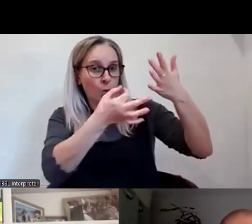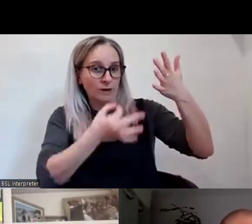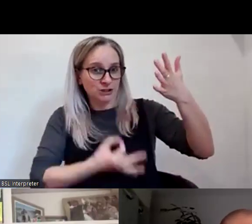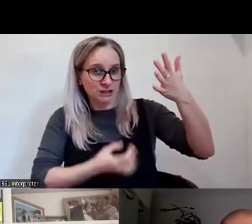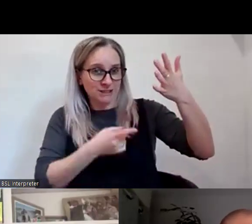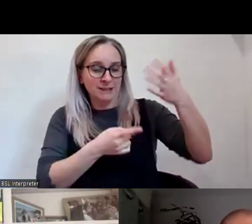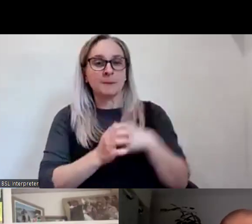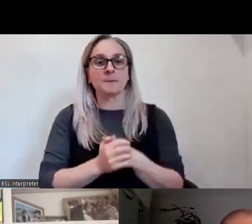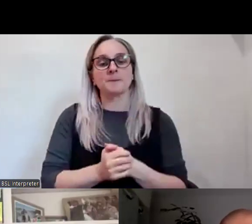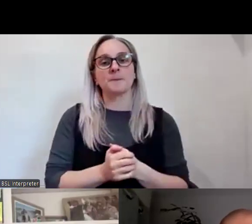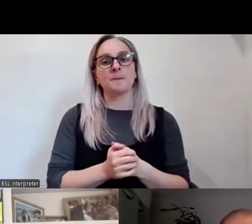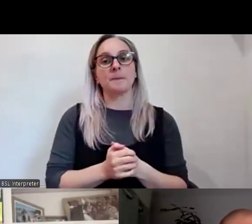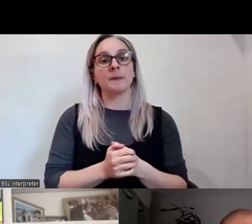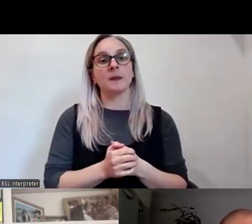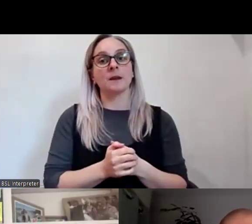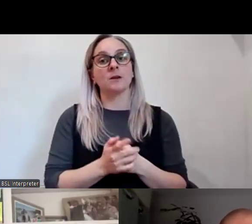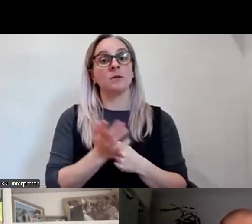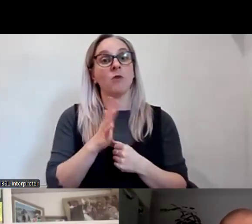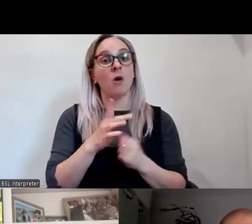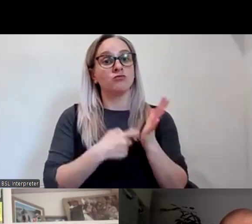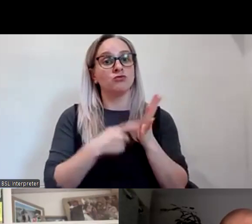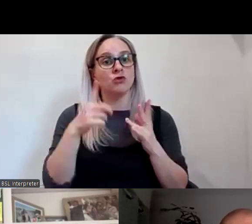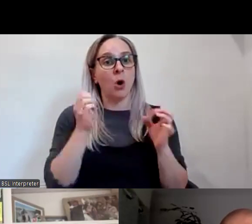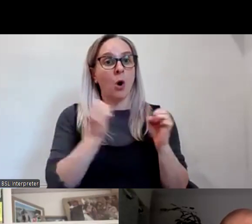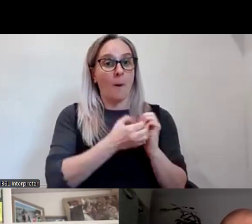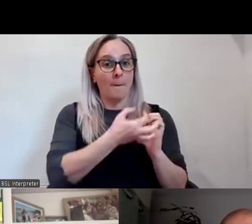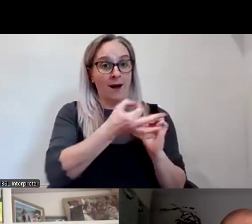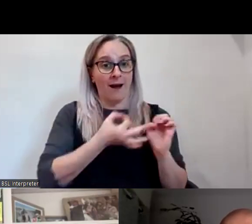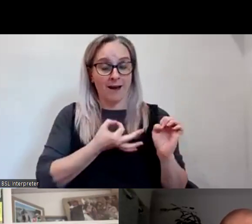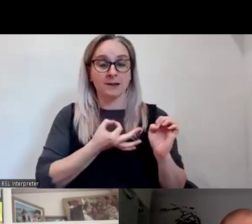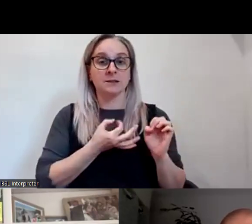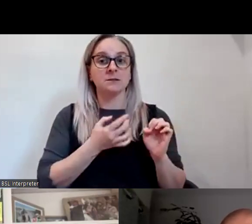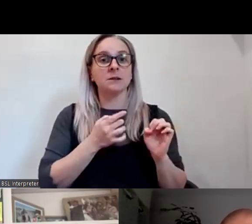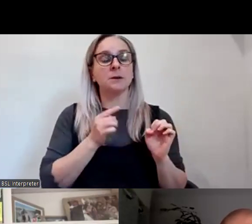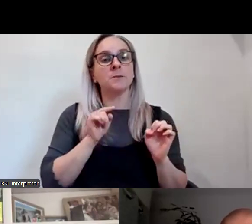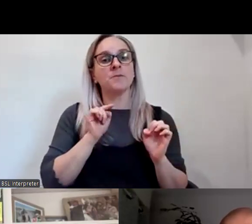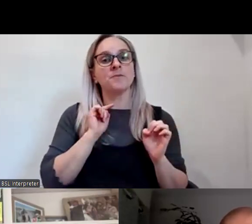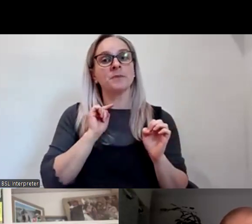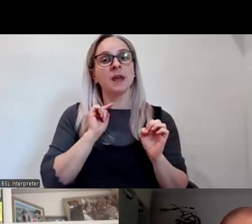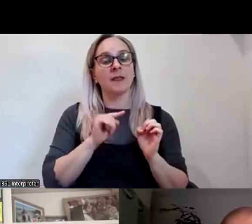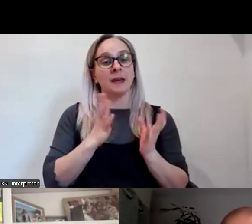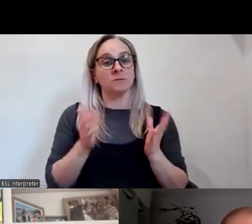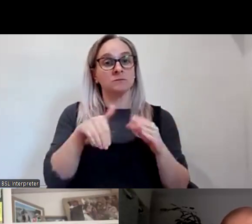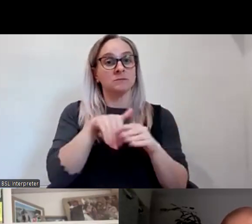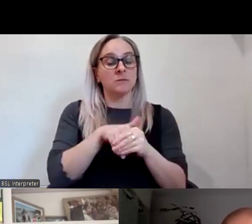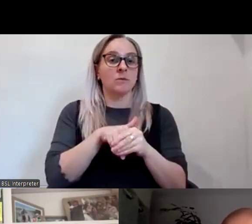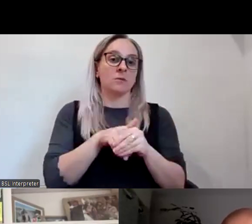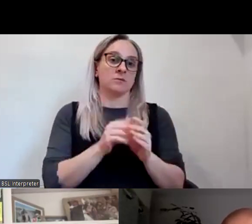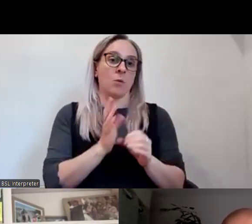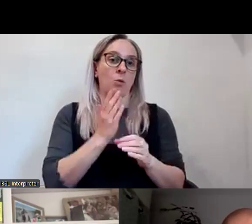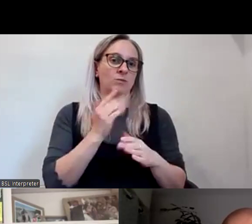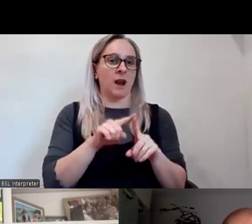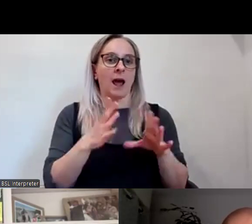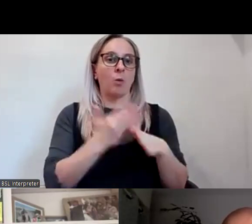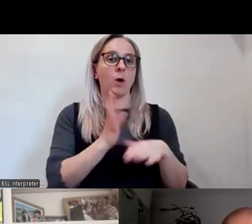So we had a question from Rob, who has asked, is the secondment with a host organisation something Clore allocates